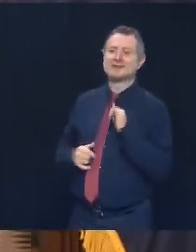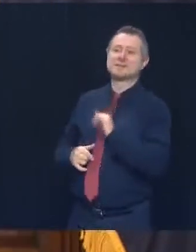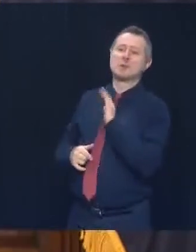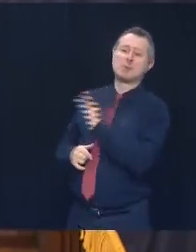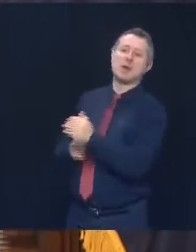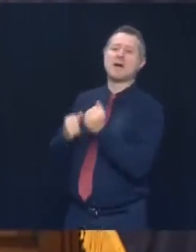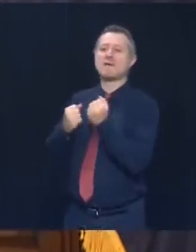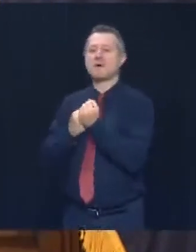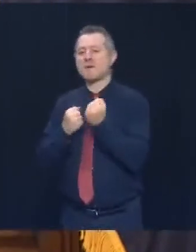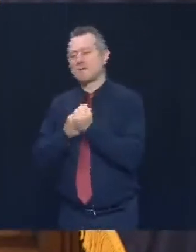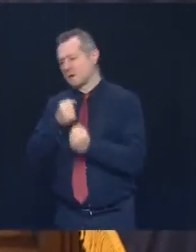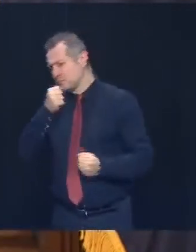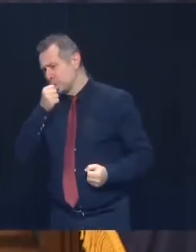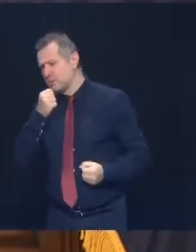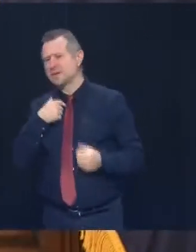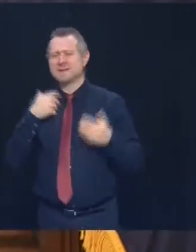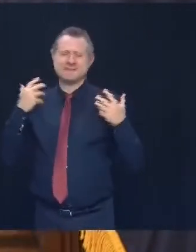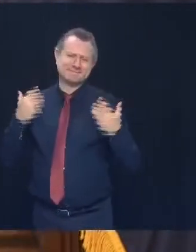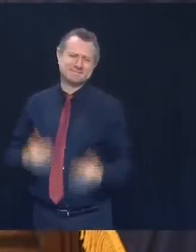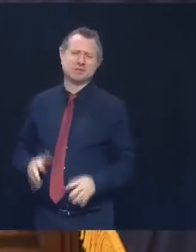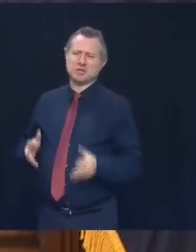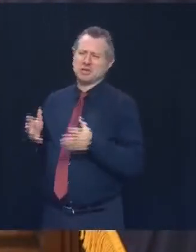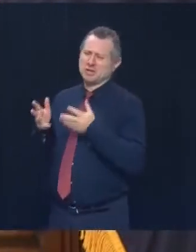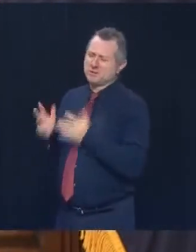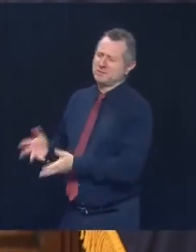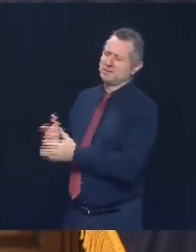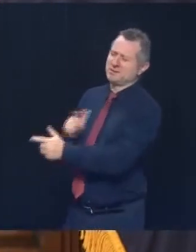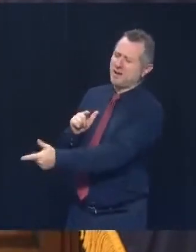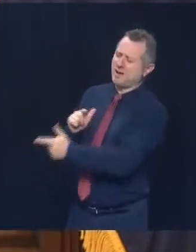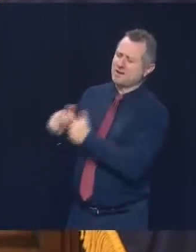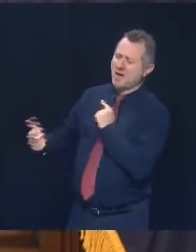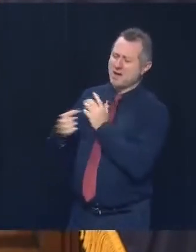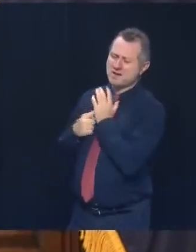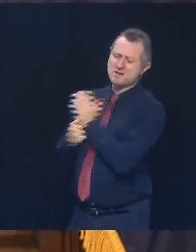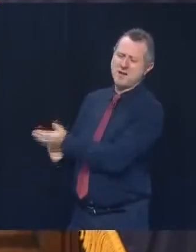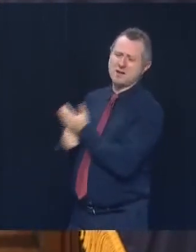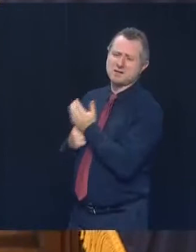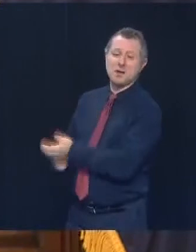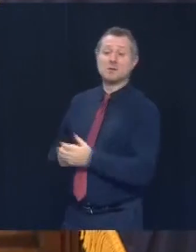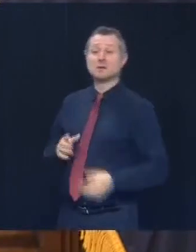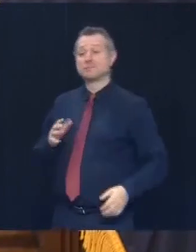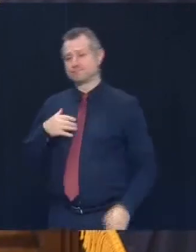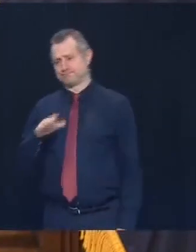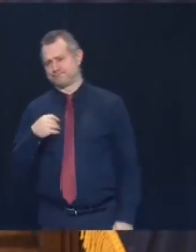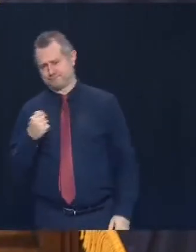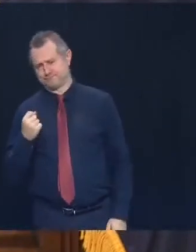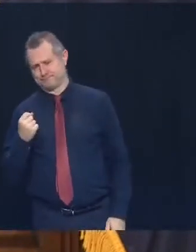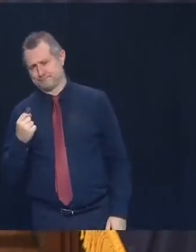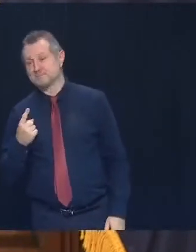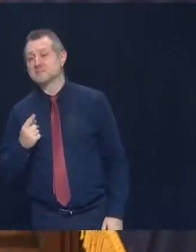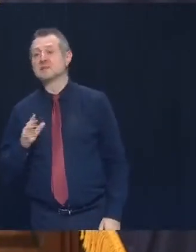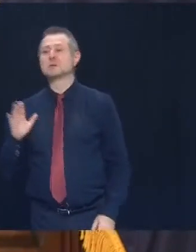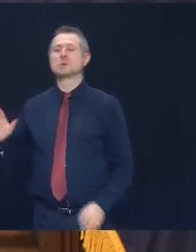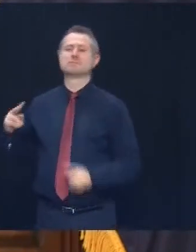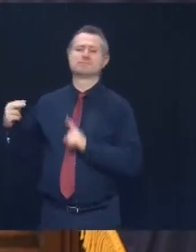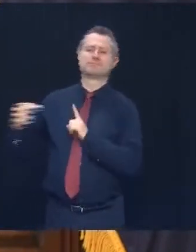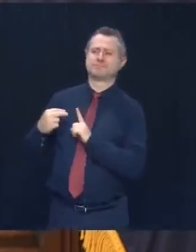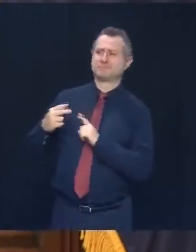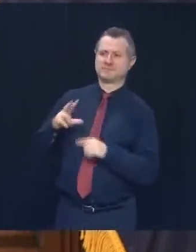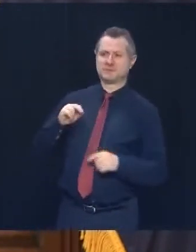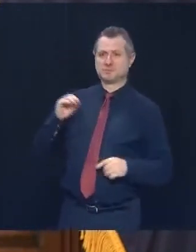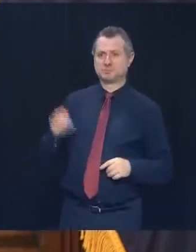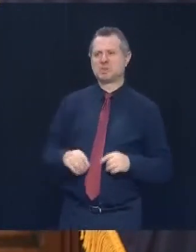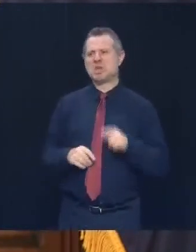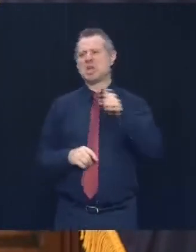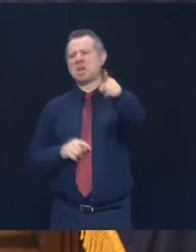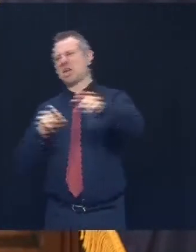the discussion and we went back and forth. But, and I understand the 30%. Government has no